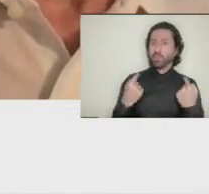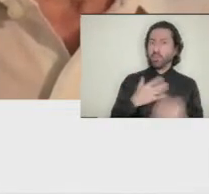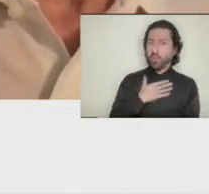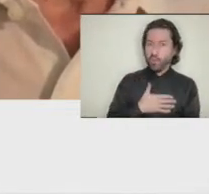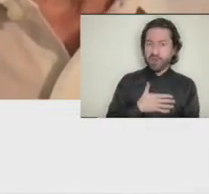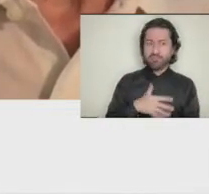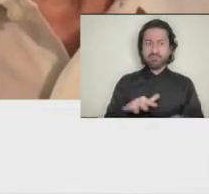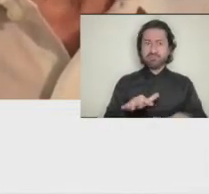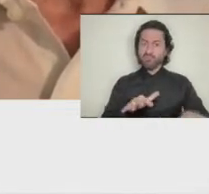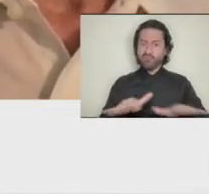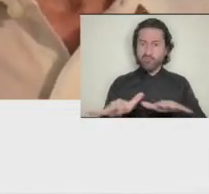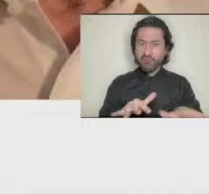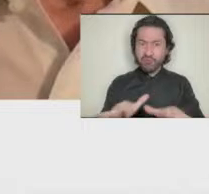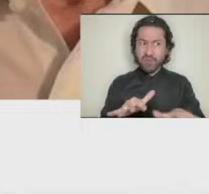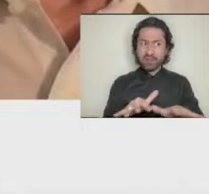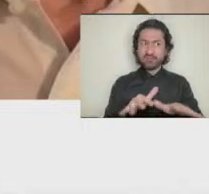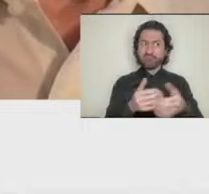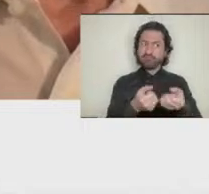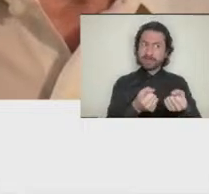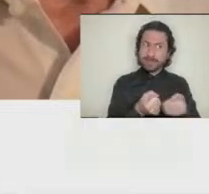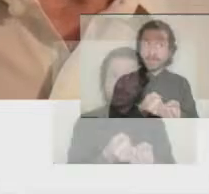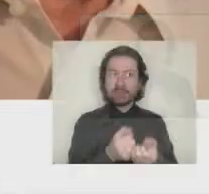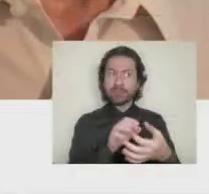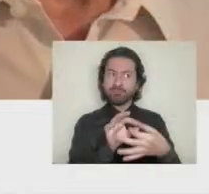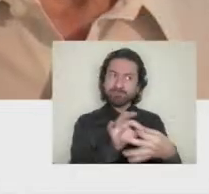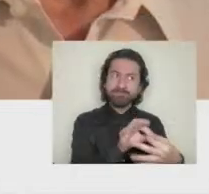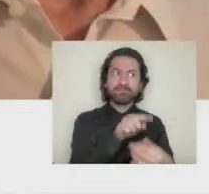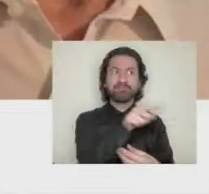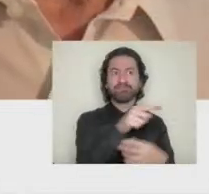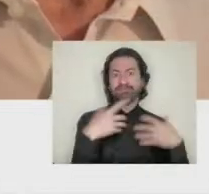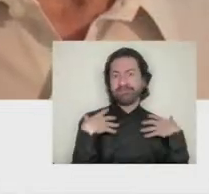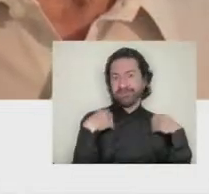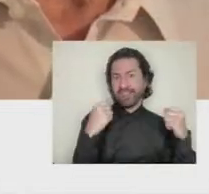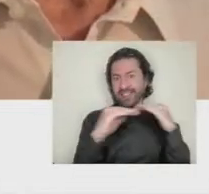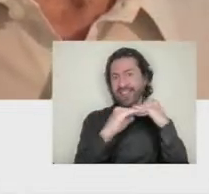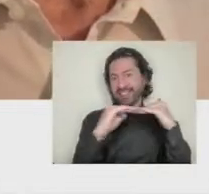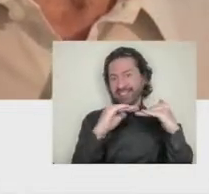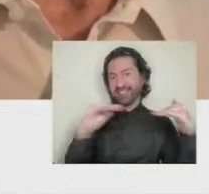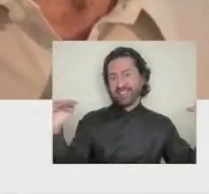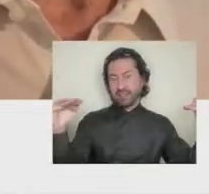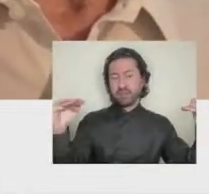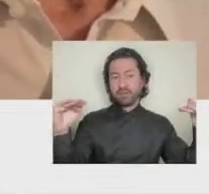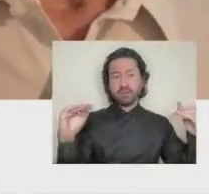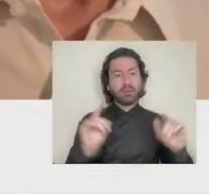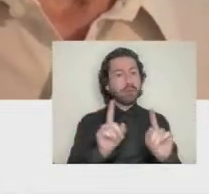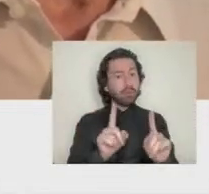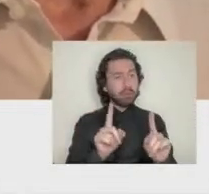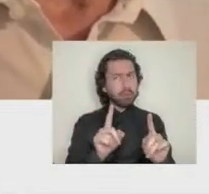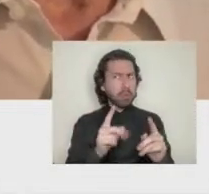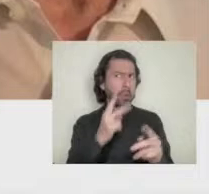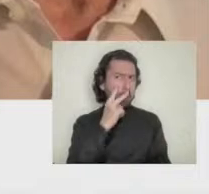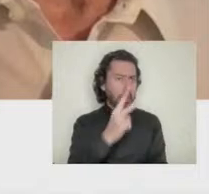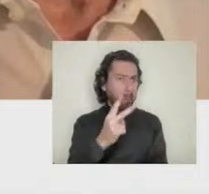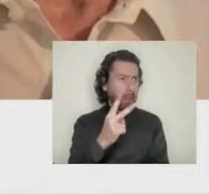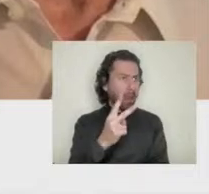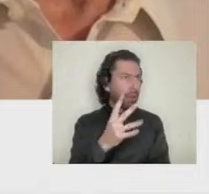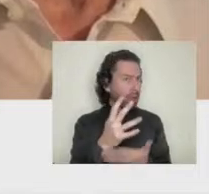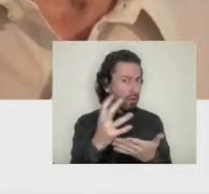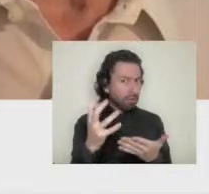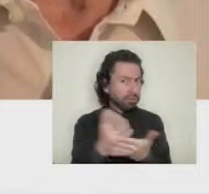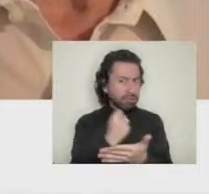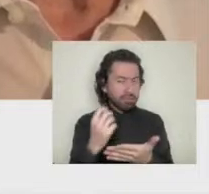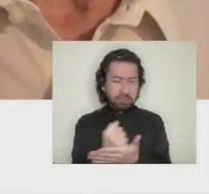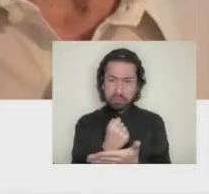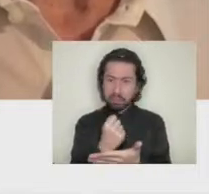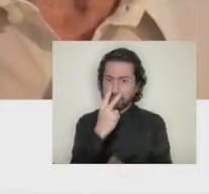that. We said on the cover of the WHO report, social injustice is